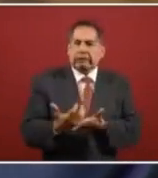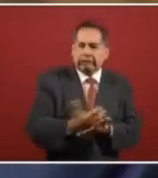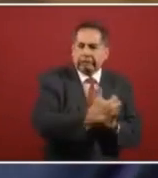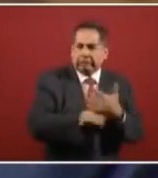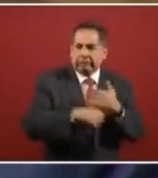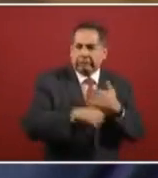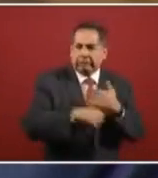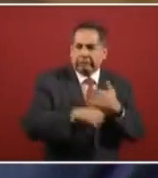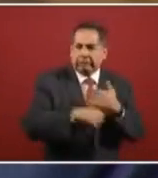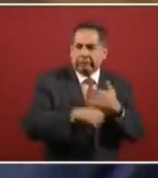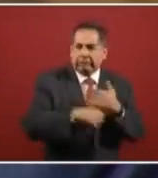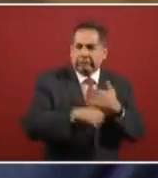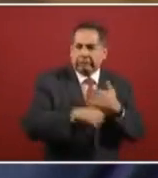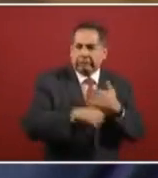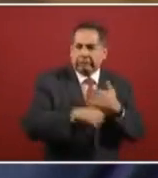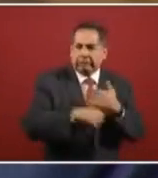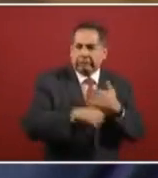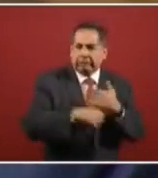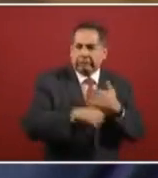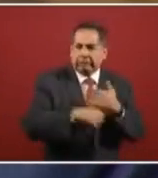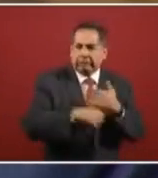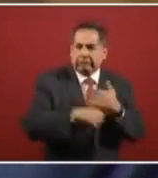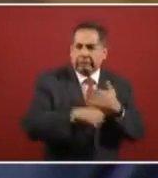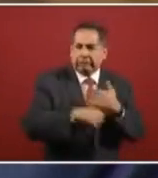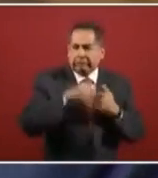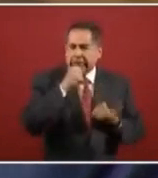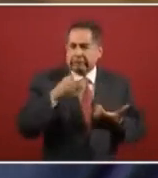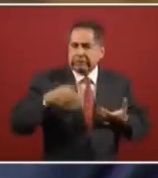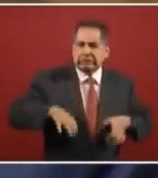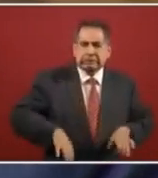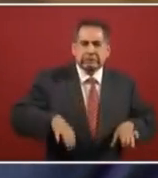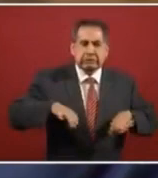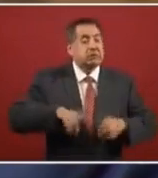and functional officials